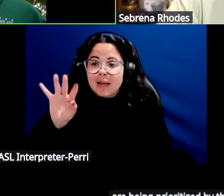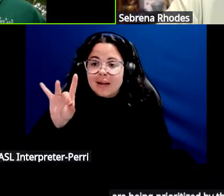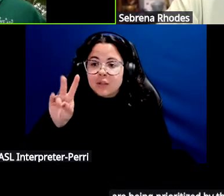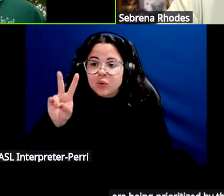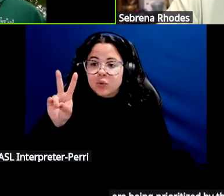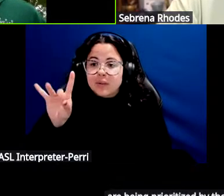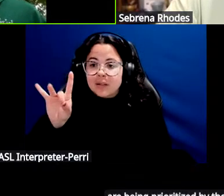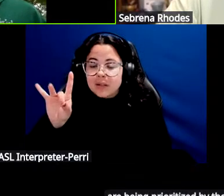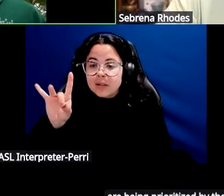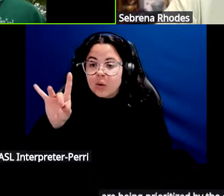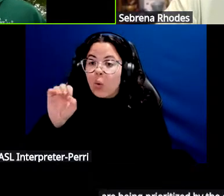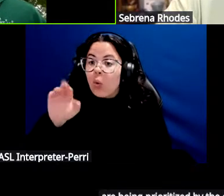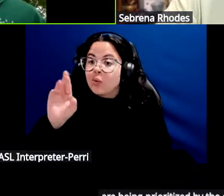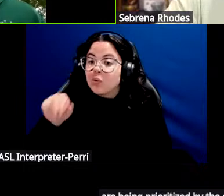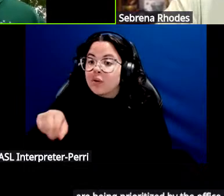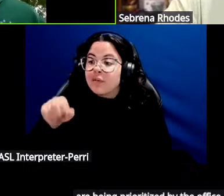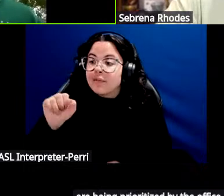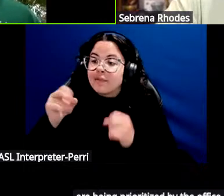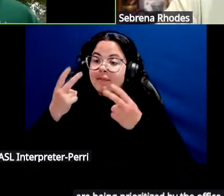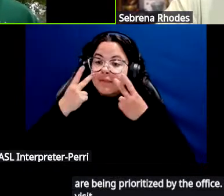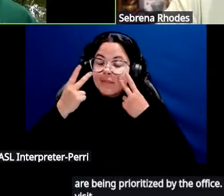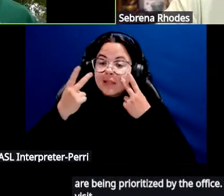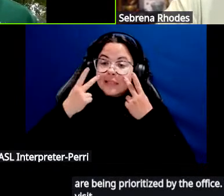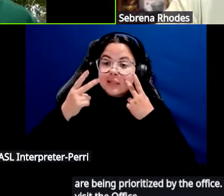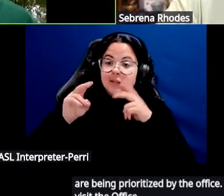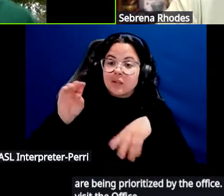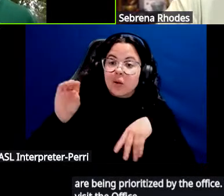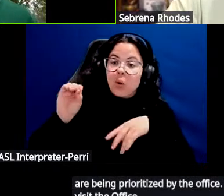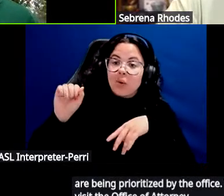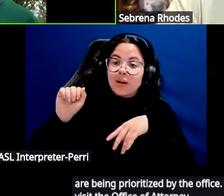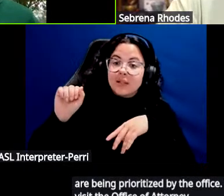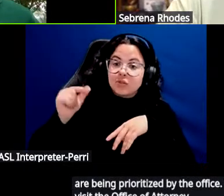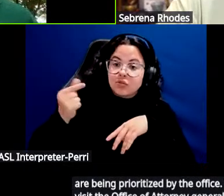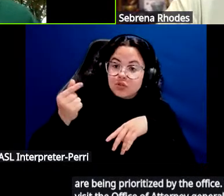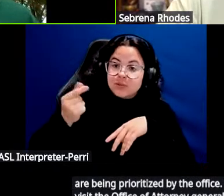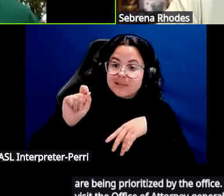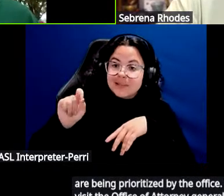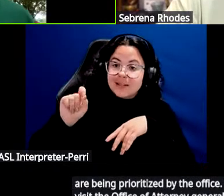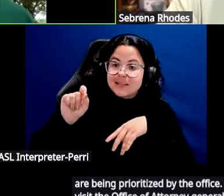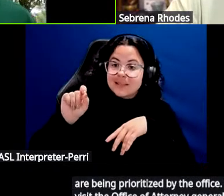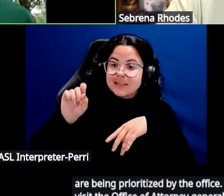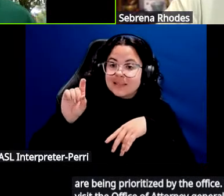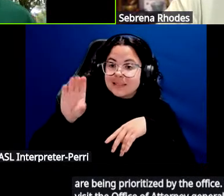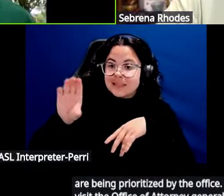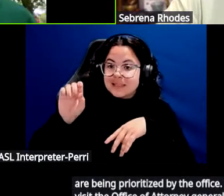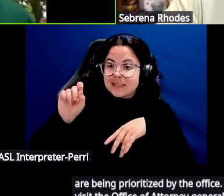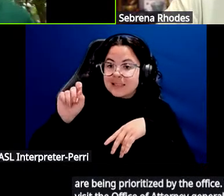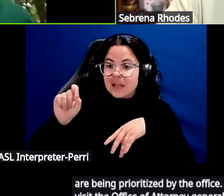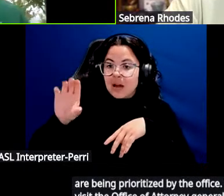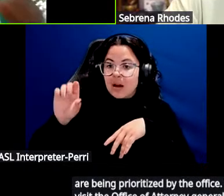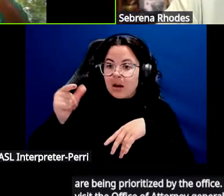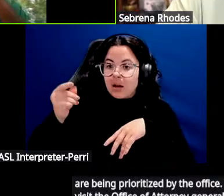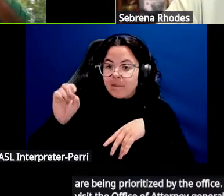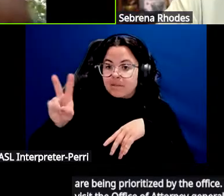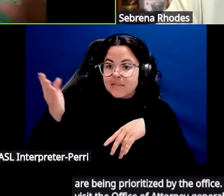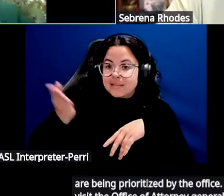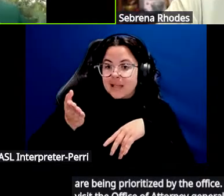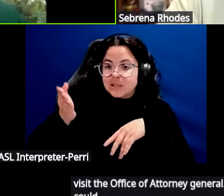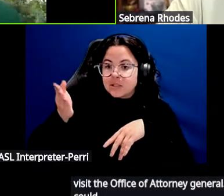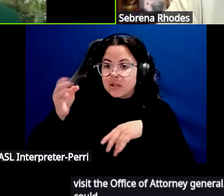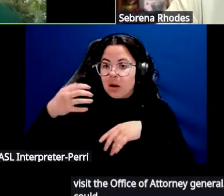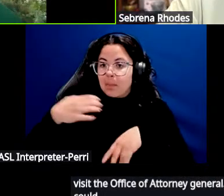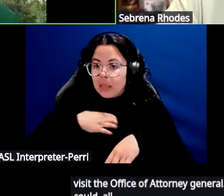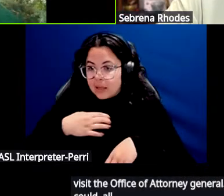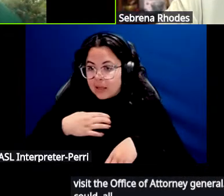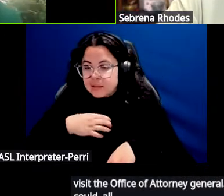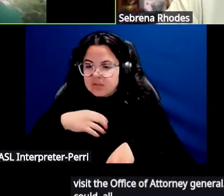202-442-9828, or you can visit the Office of Attorney General.dc.gov complaint/complaint, which you could, all the links